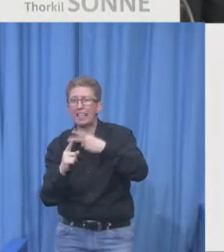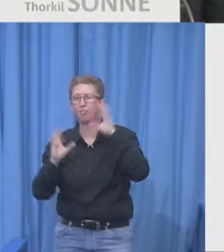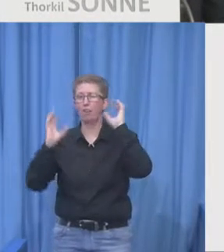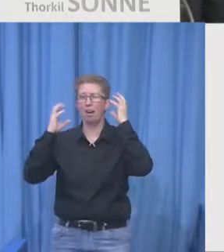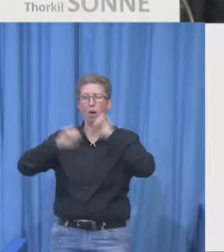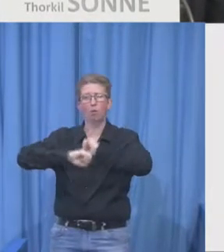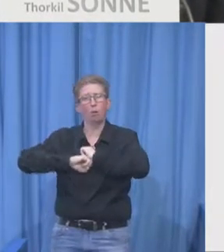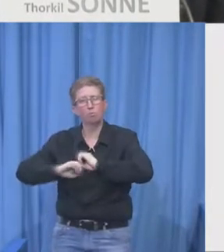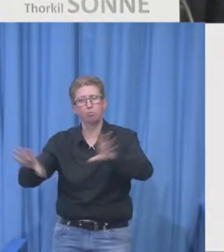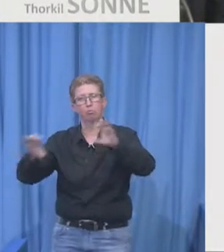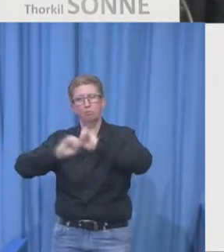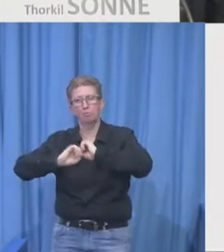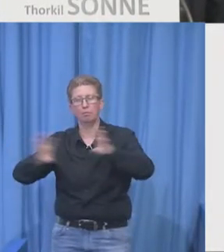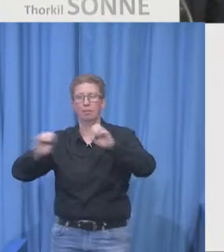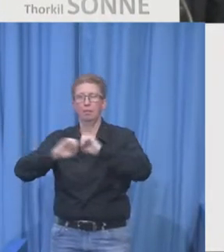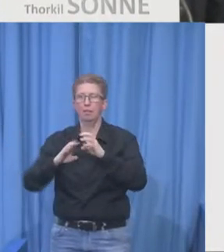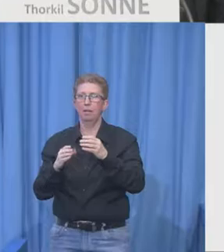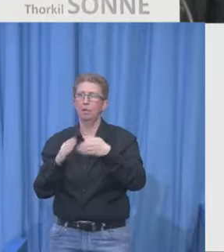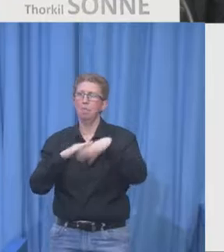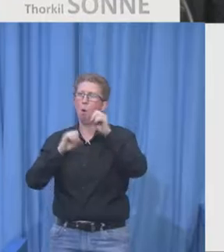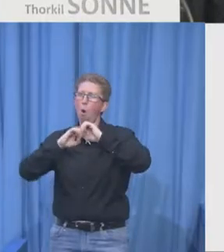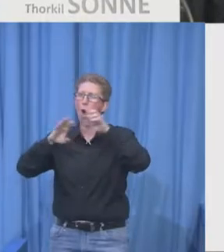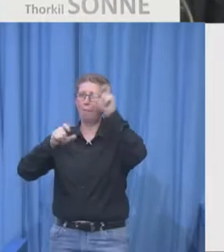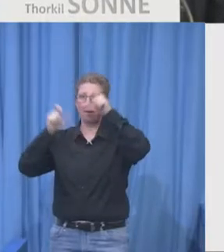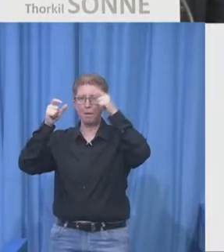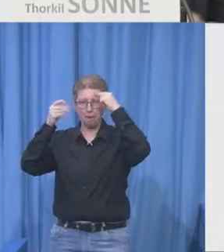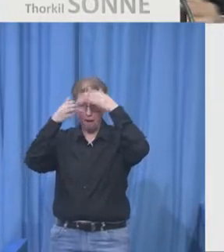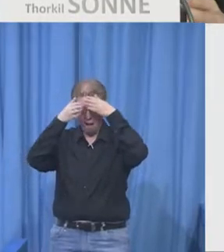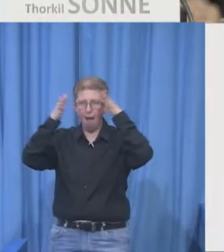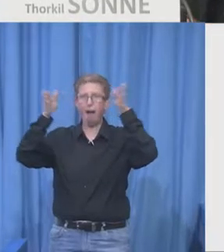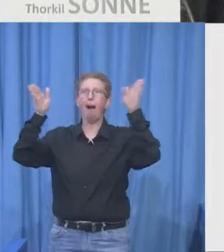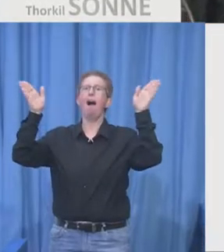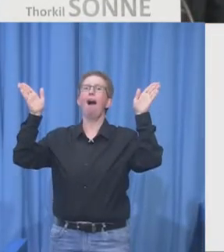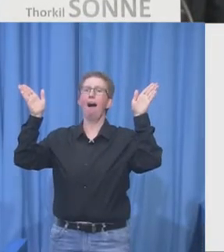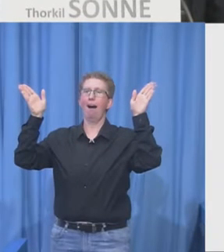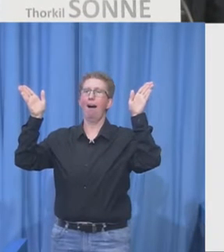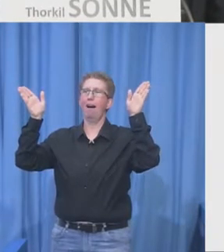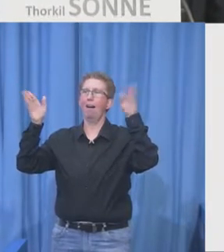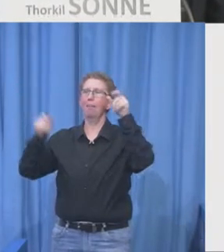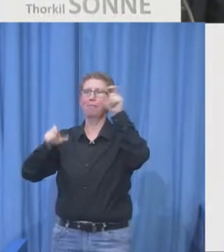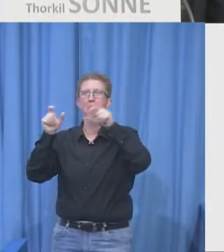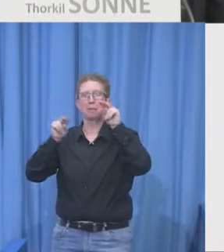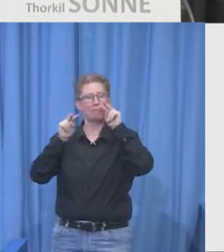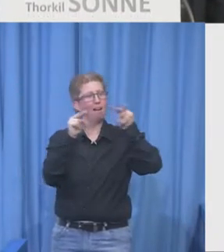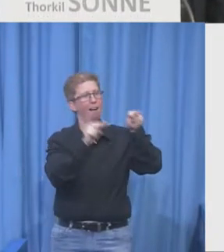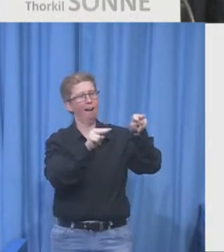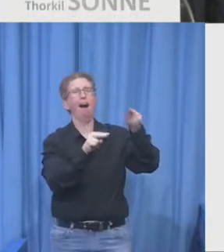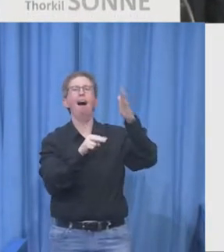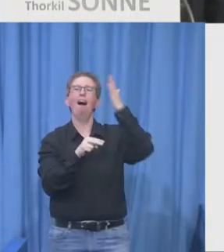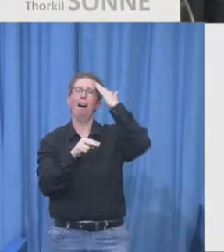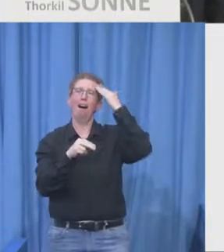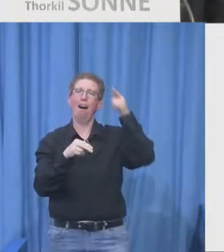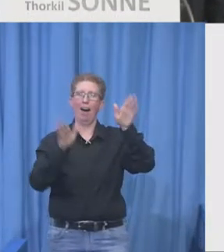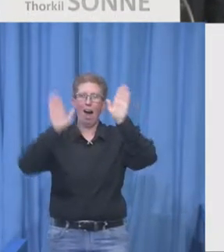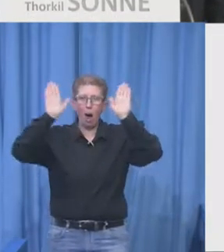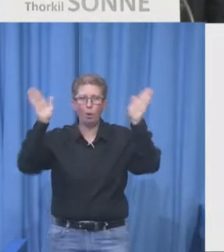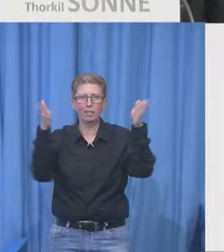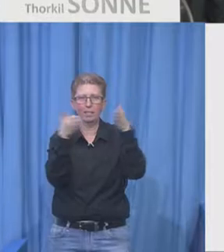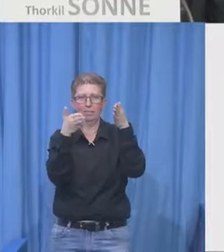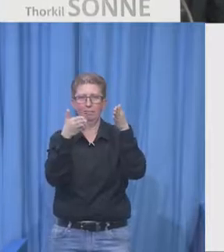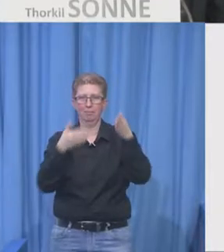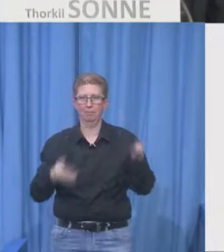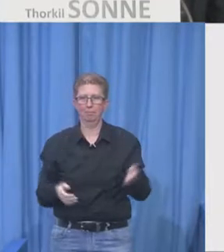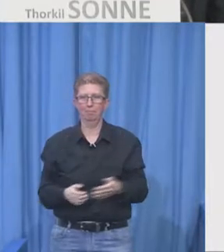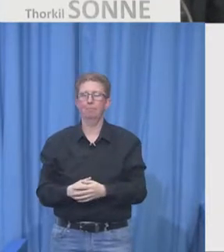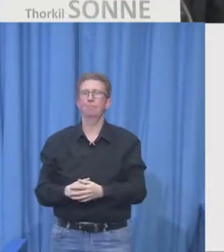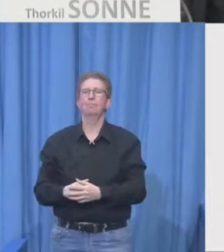awareness together with other players in the field. We have created these individual comfort zones. So